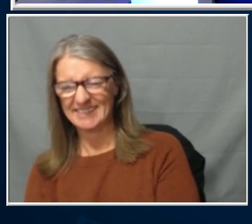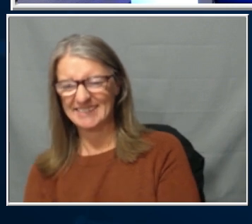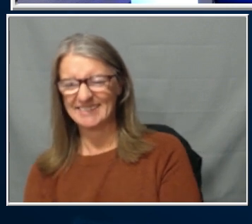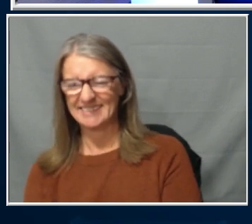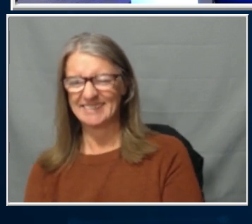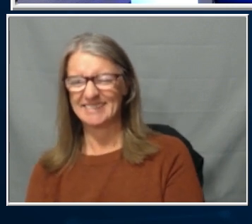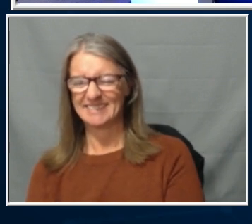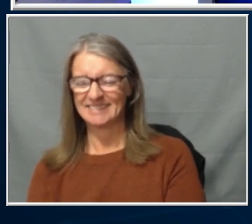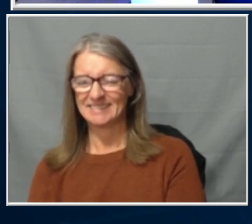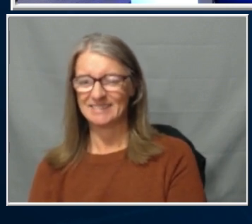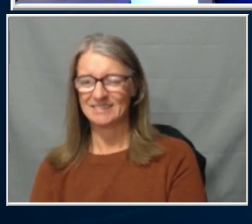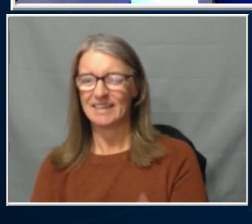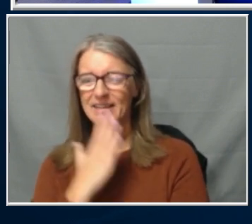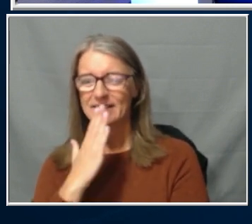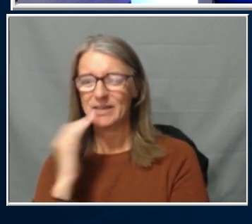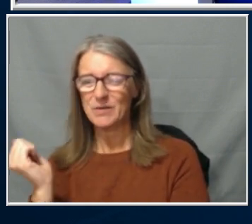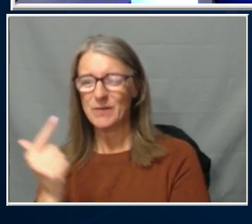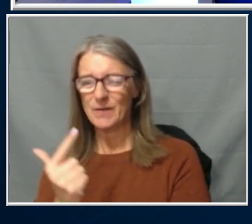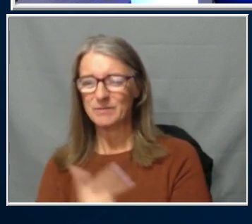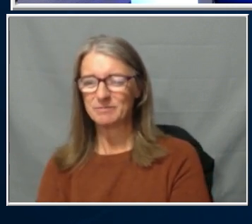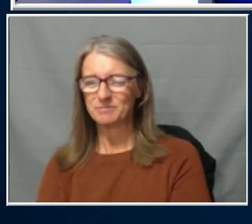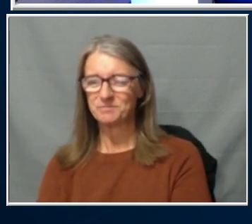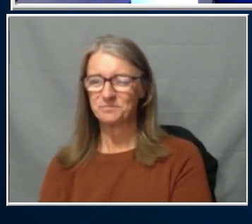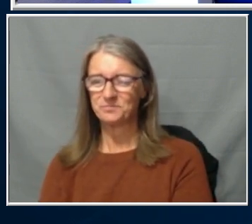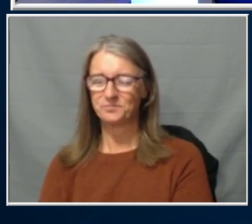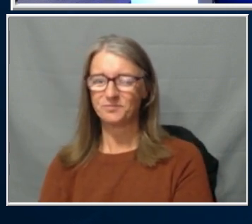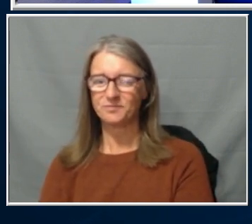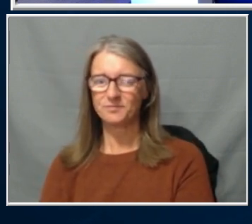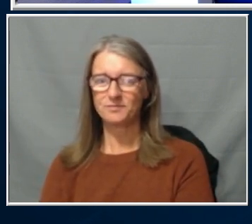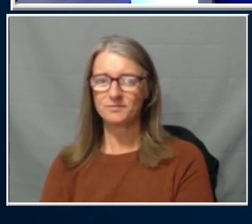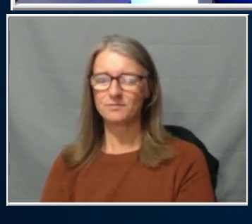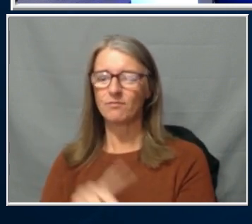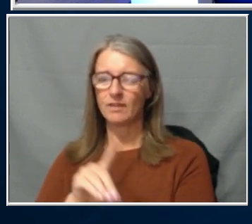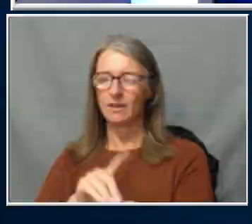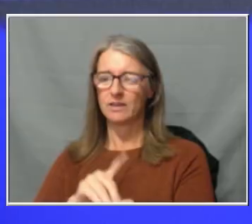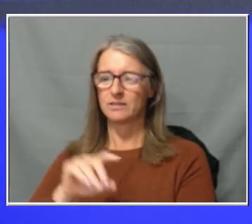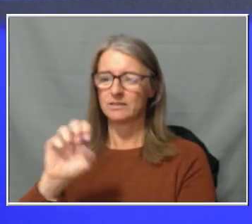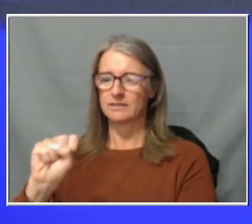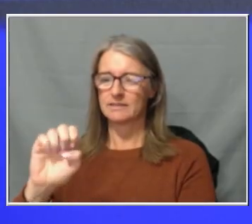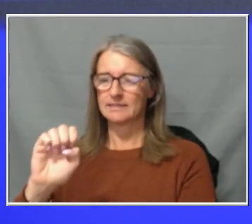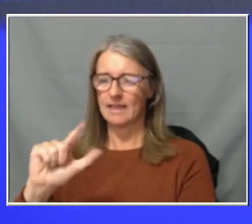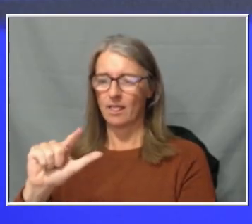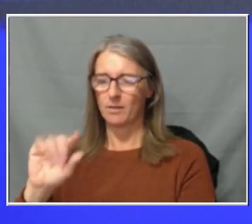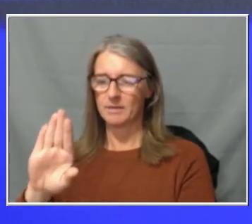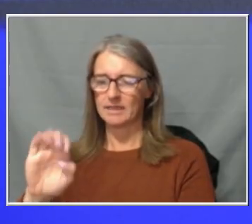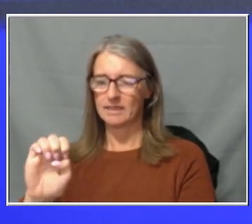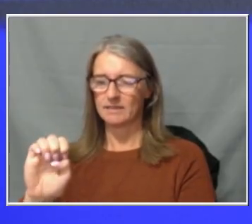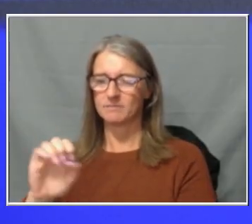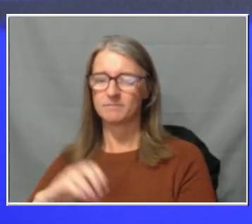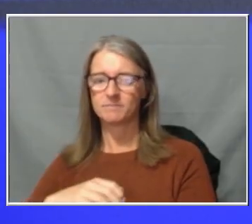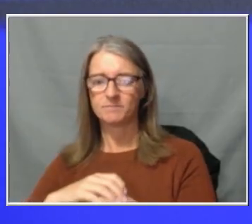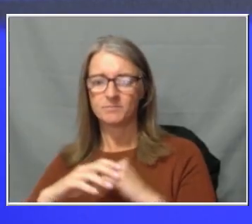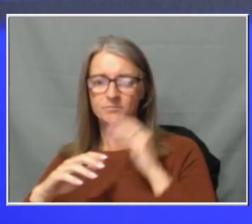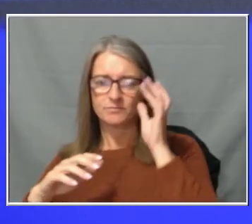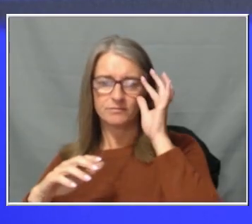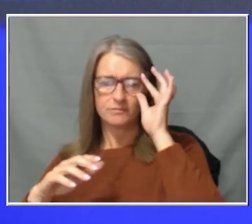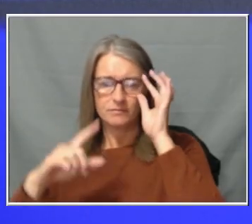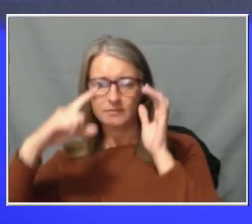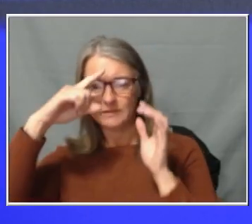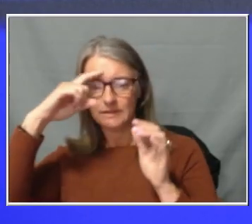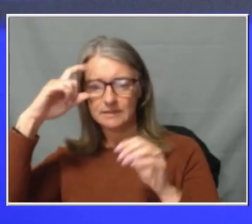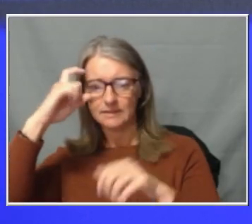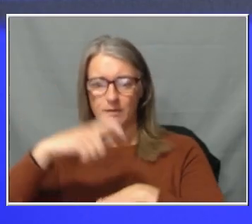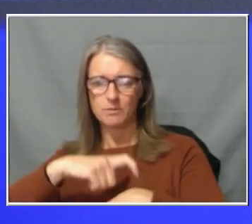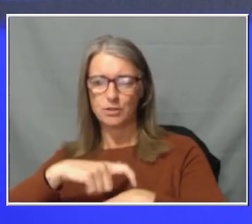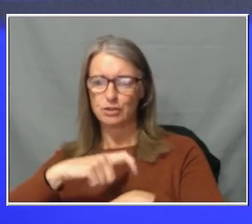Okay. Thank you all. Thank you. Dr. Selby, today's takeaway, what's it going to be? The summer, everyone loves the